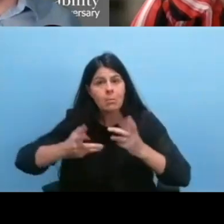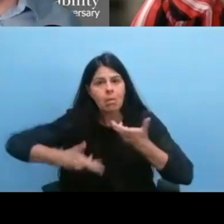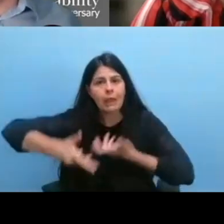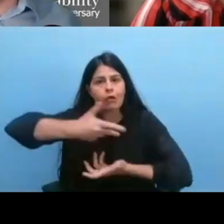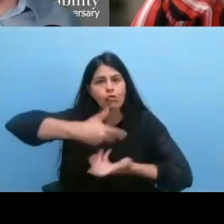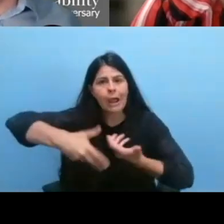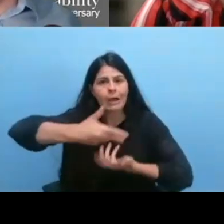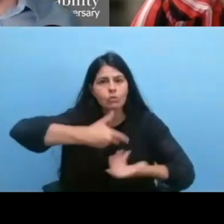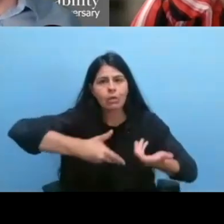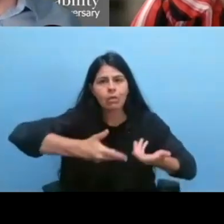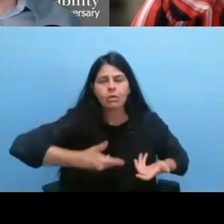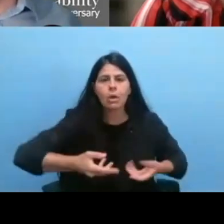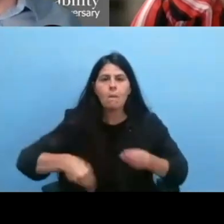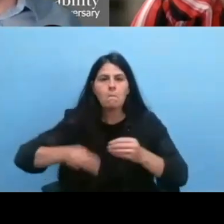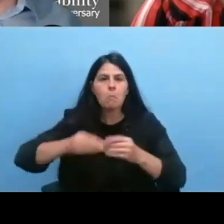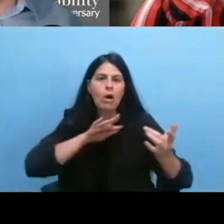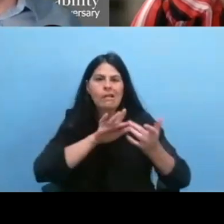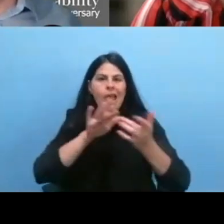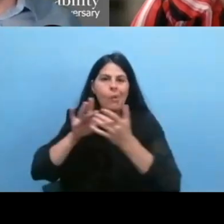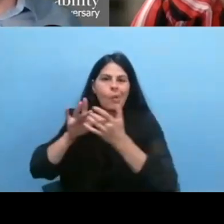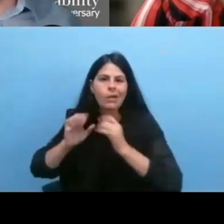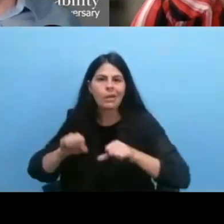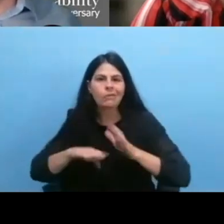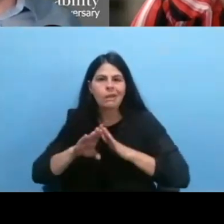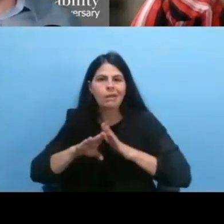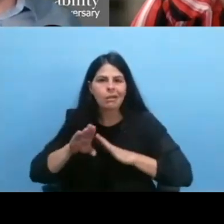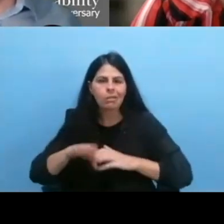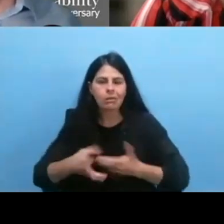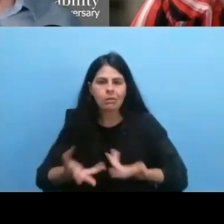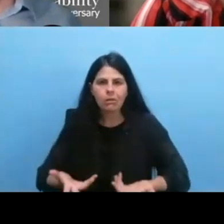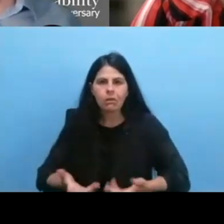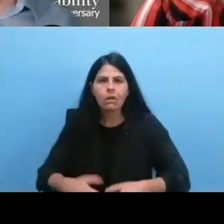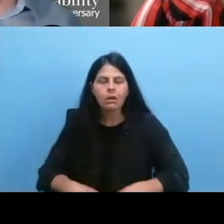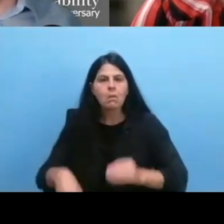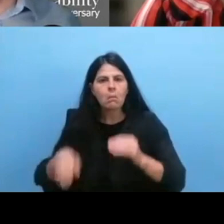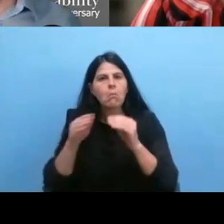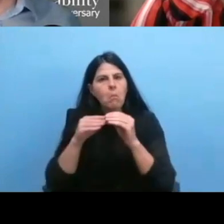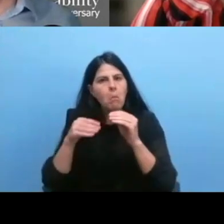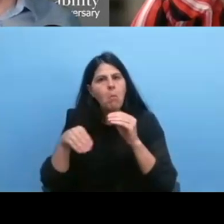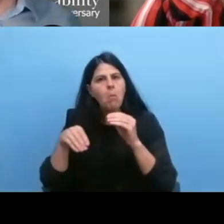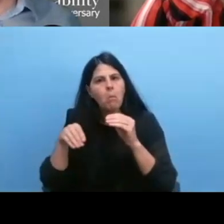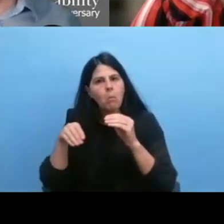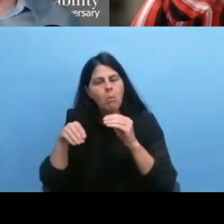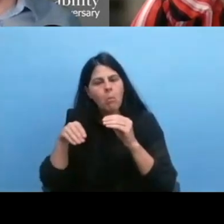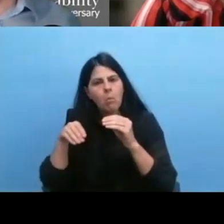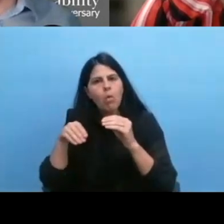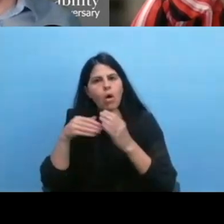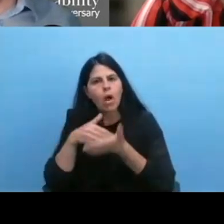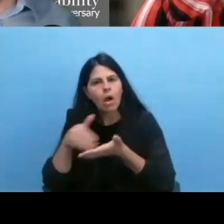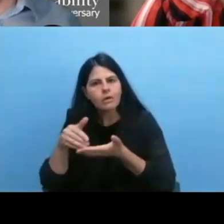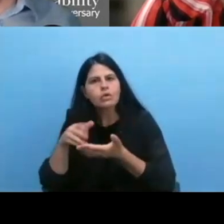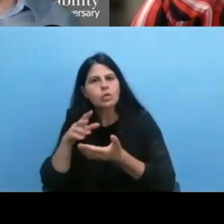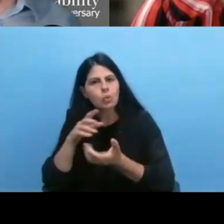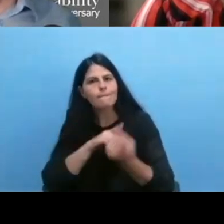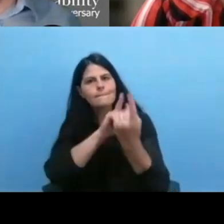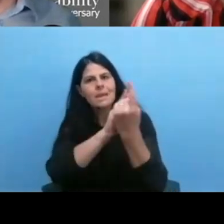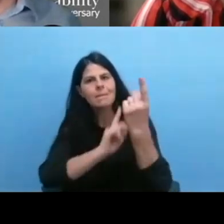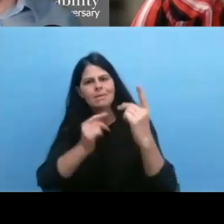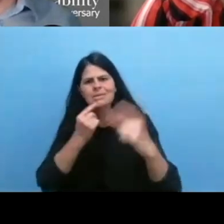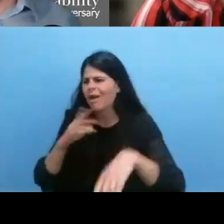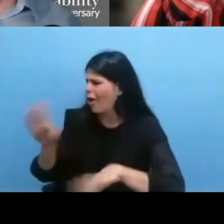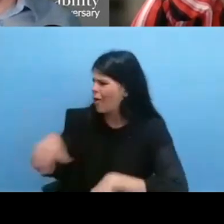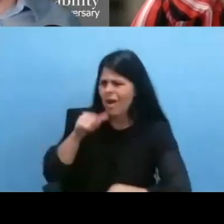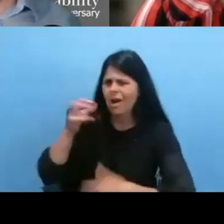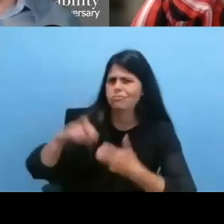know, the more of a network you can build, you're gonna encounter people like that where it's not a problem, it's an opportunity and not